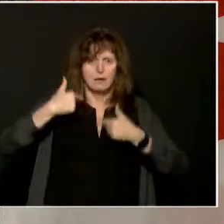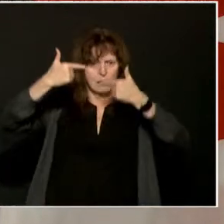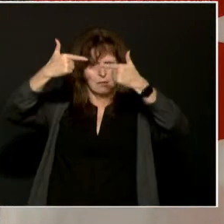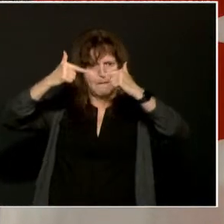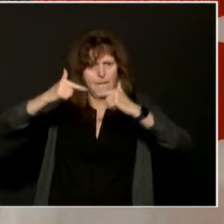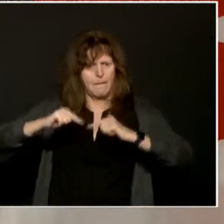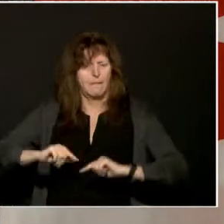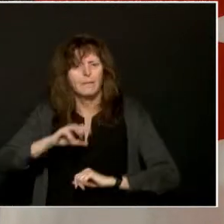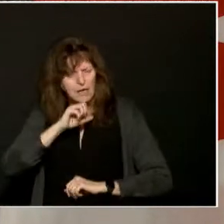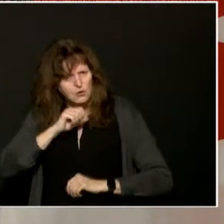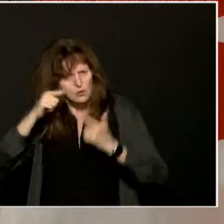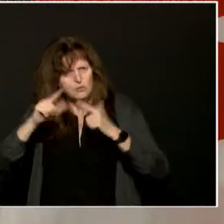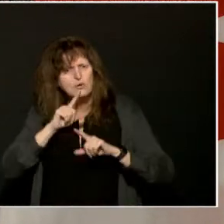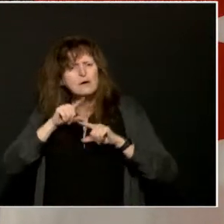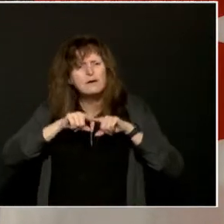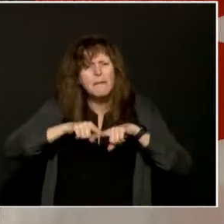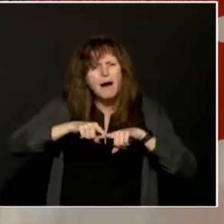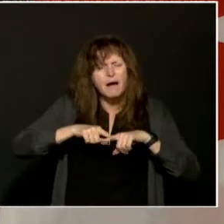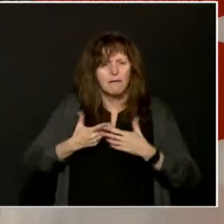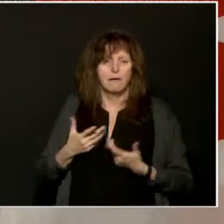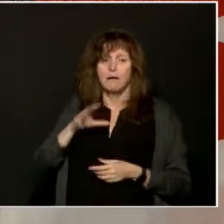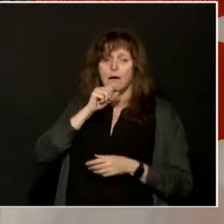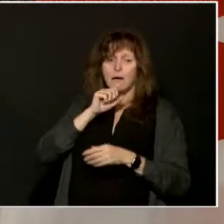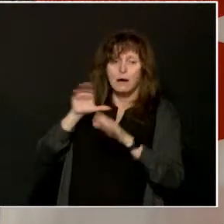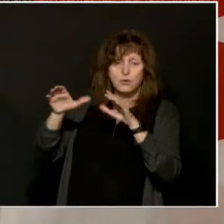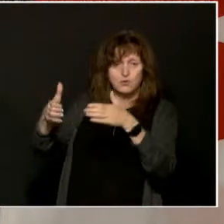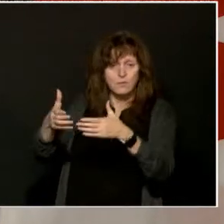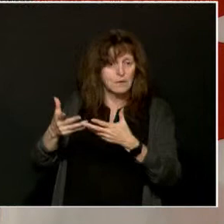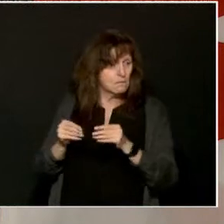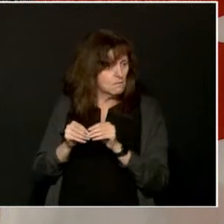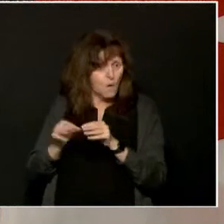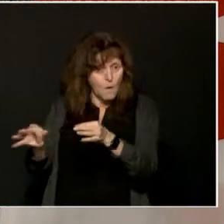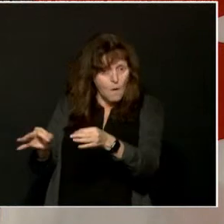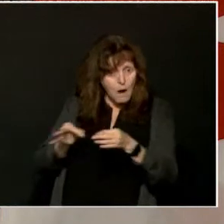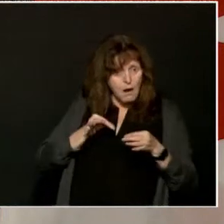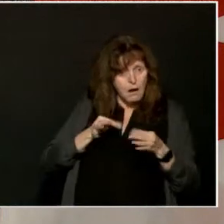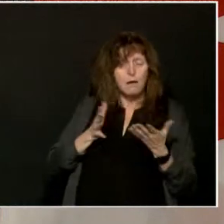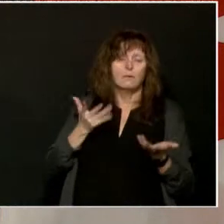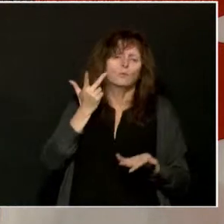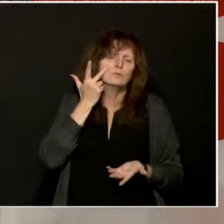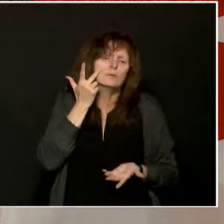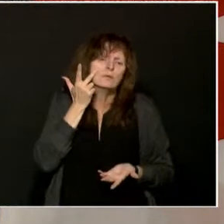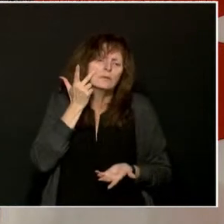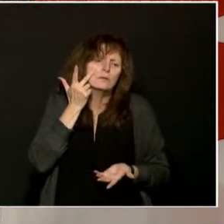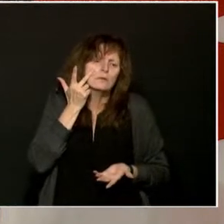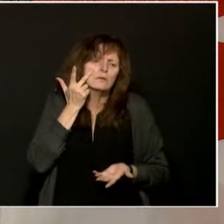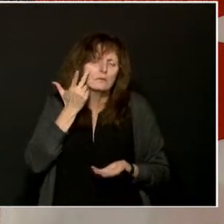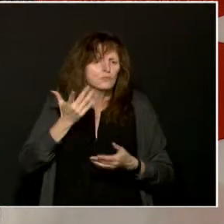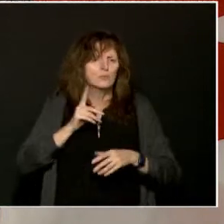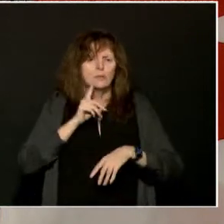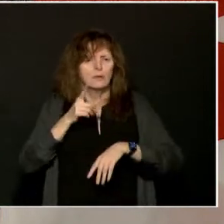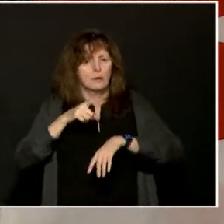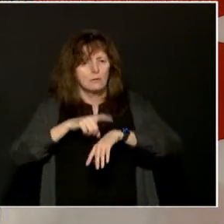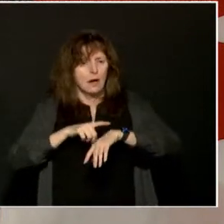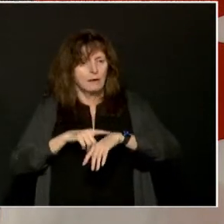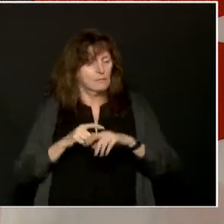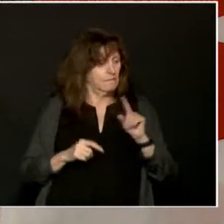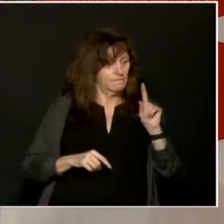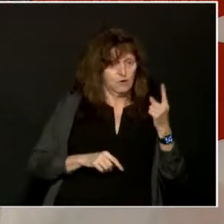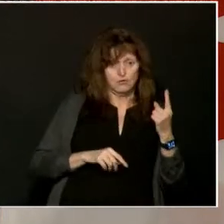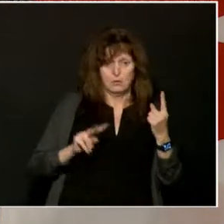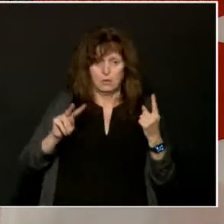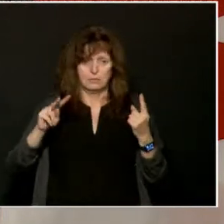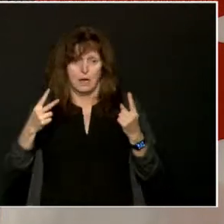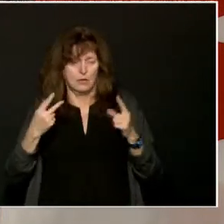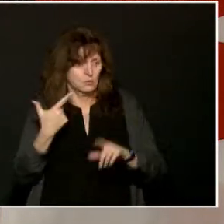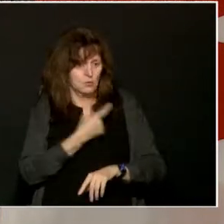allotment or those groups closer or to the left. So it's really compressing the time frame between the first and second dose overall, but it